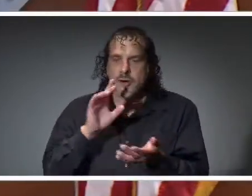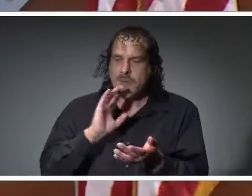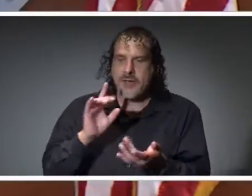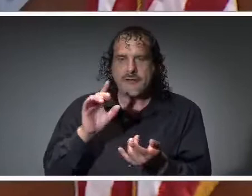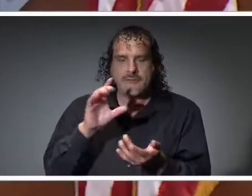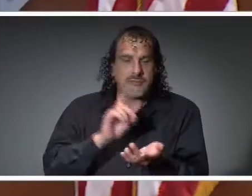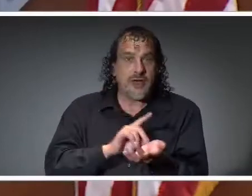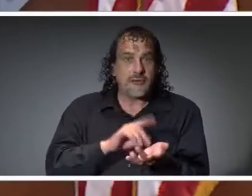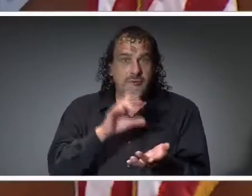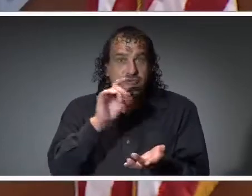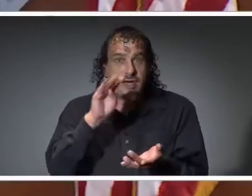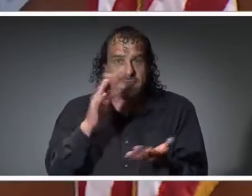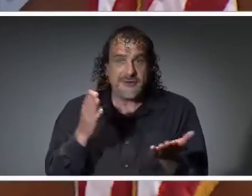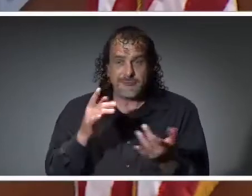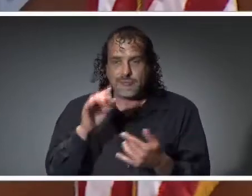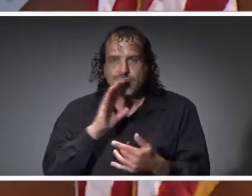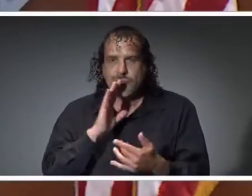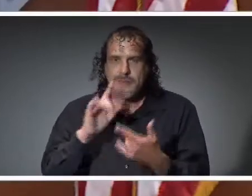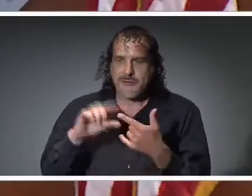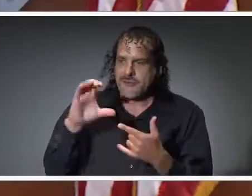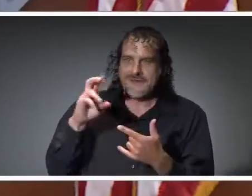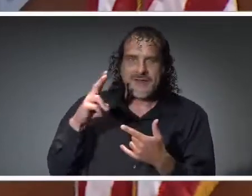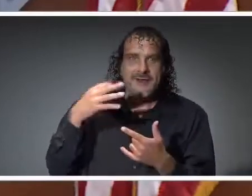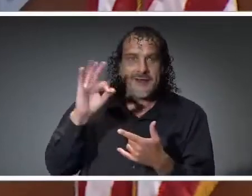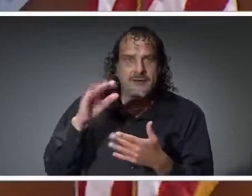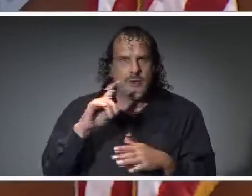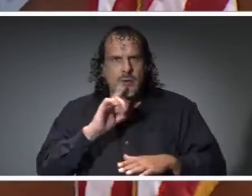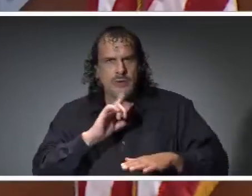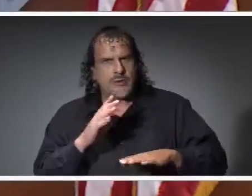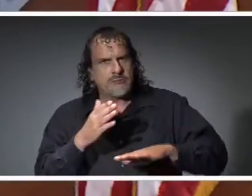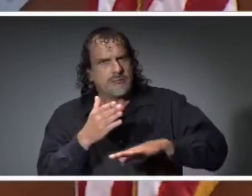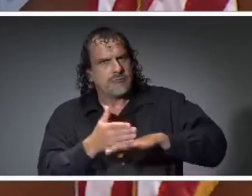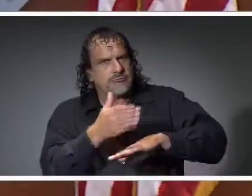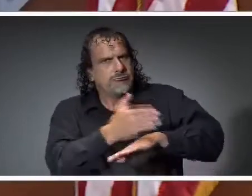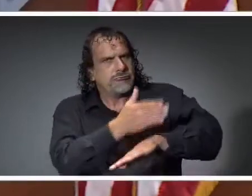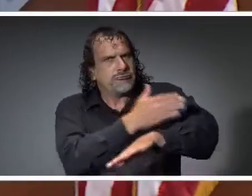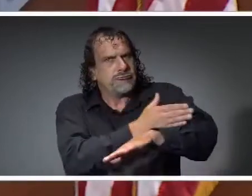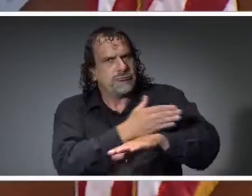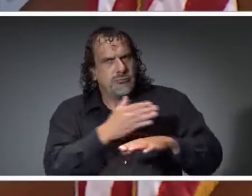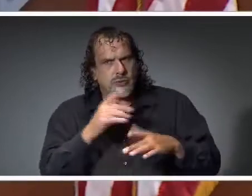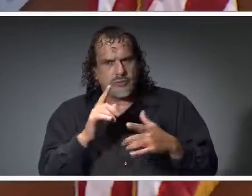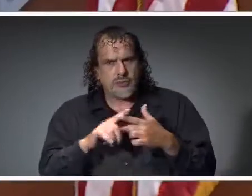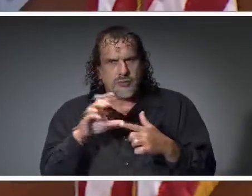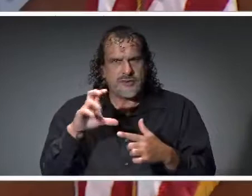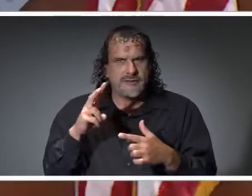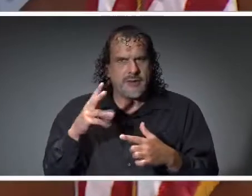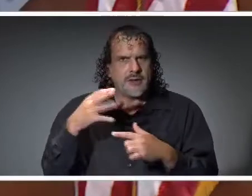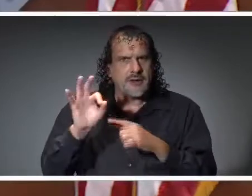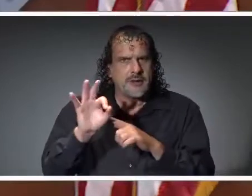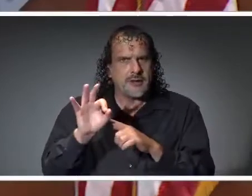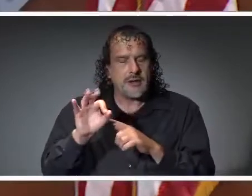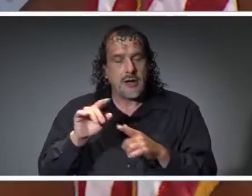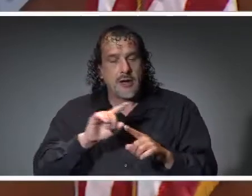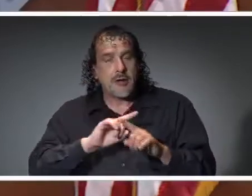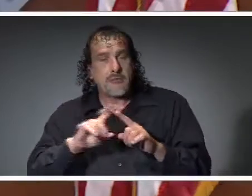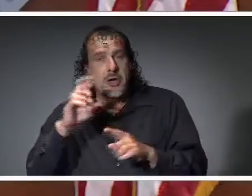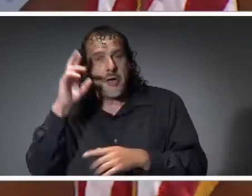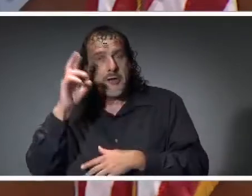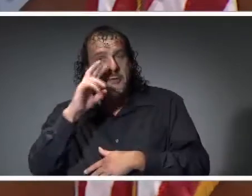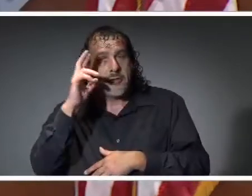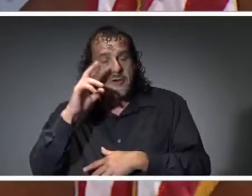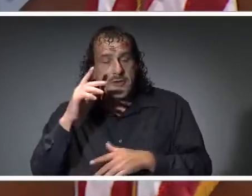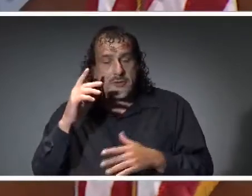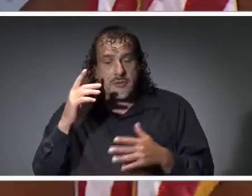are making significant progress with respect to COVID-19, but the reason we are making